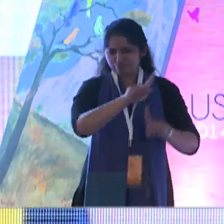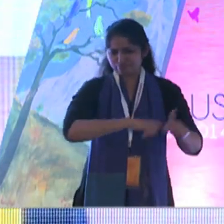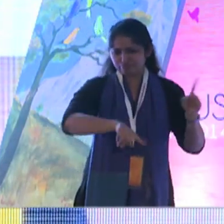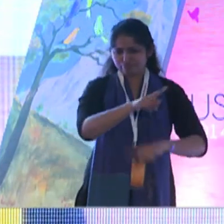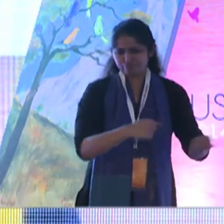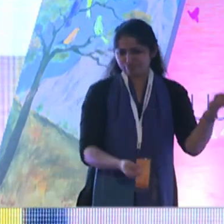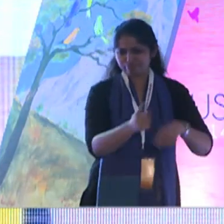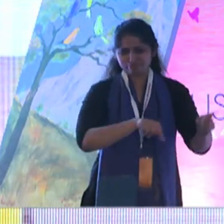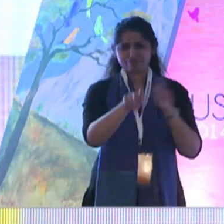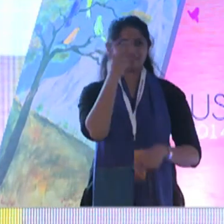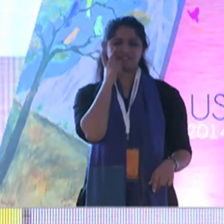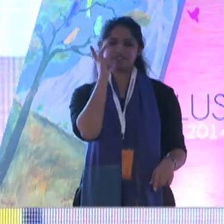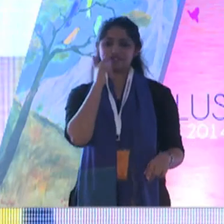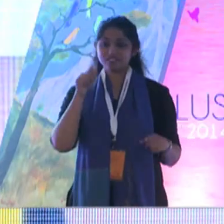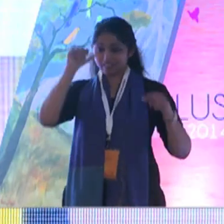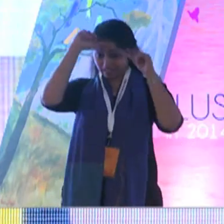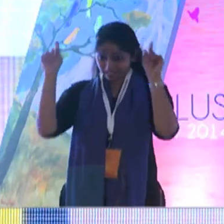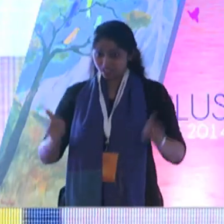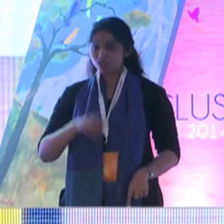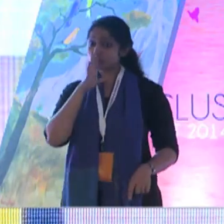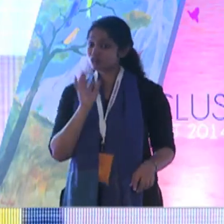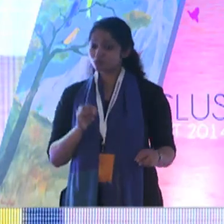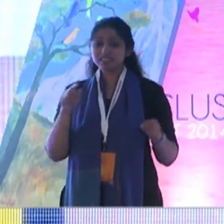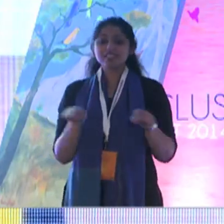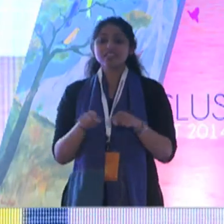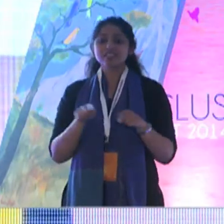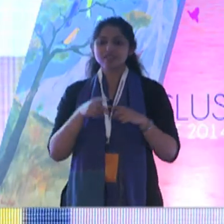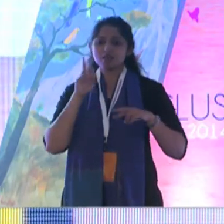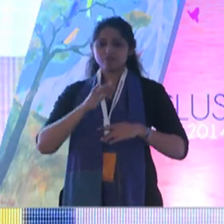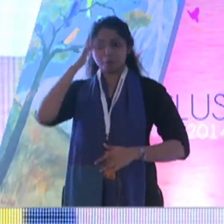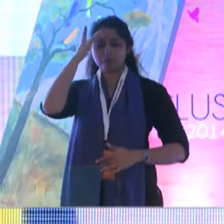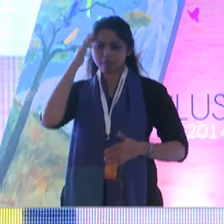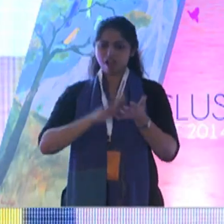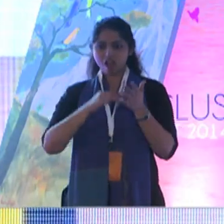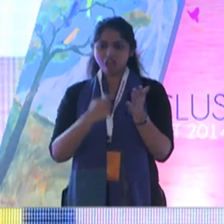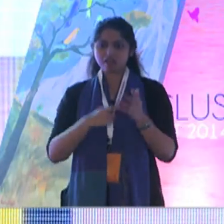to. So this country needs shock treatment. That is the only thing which works.